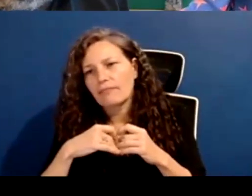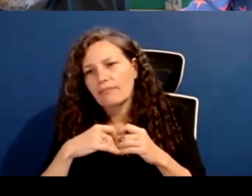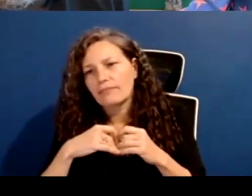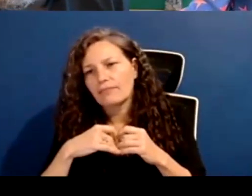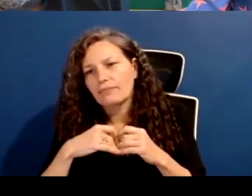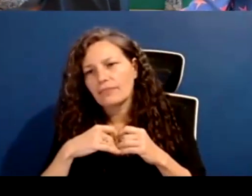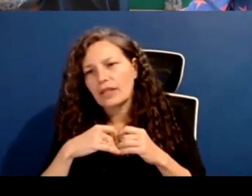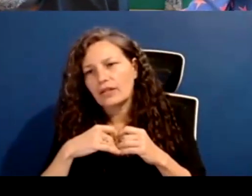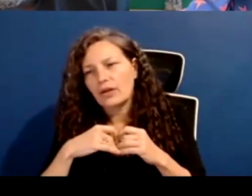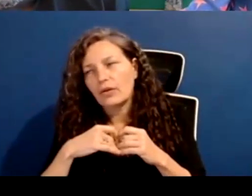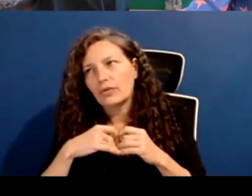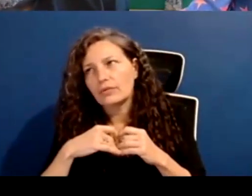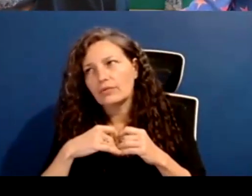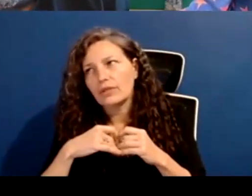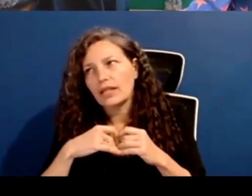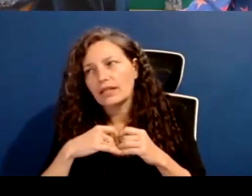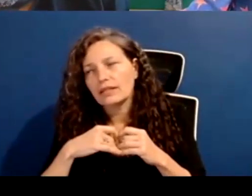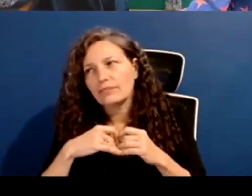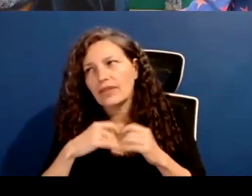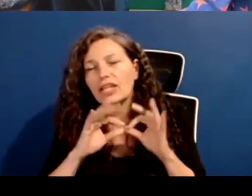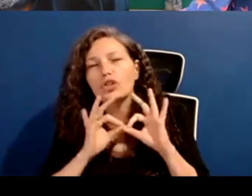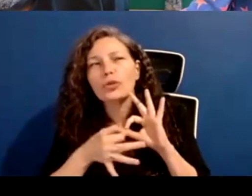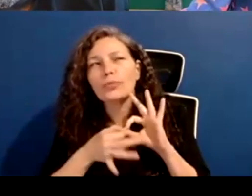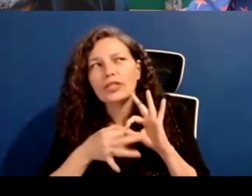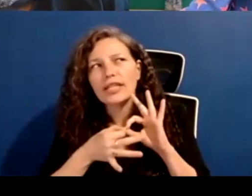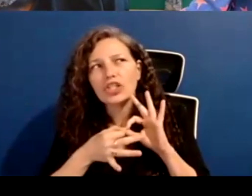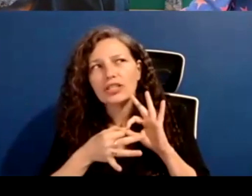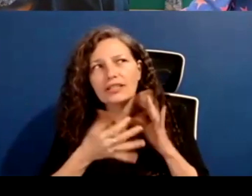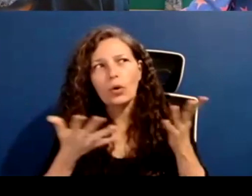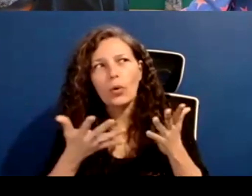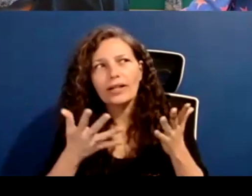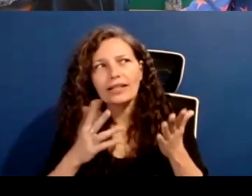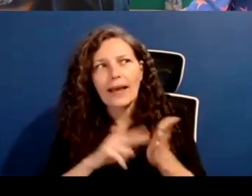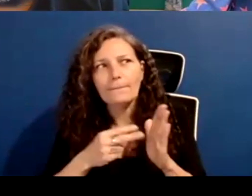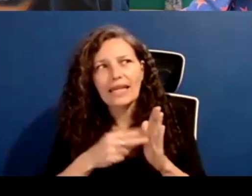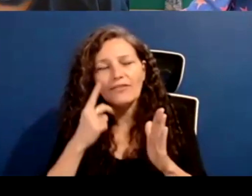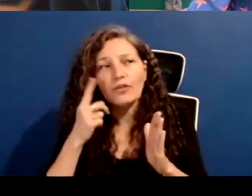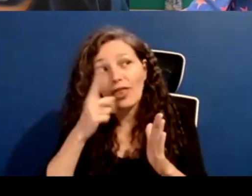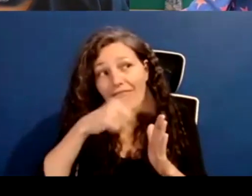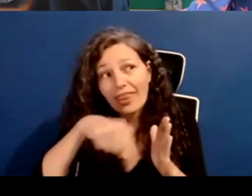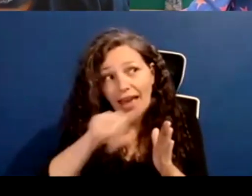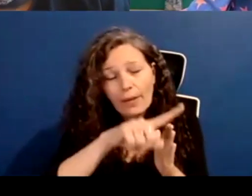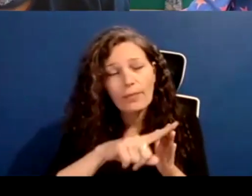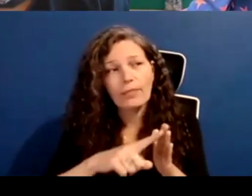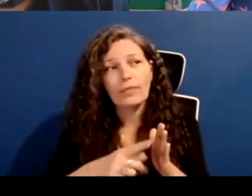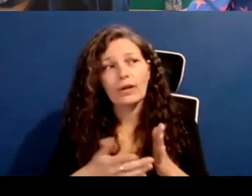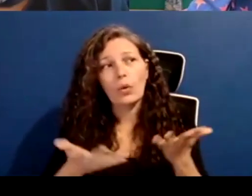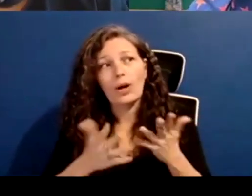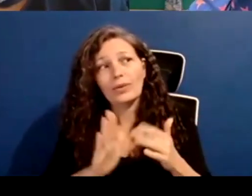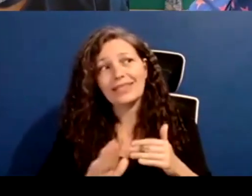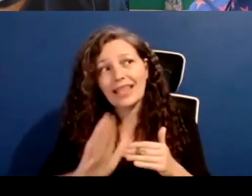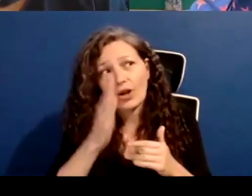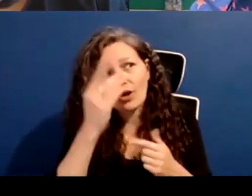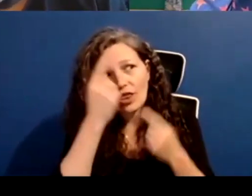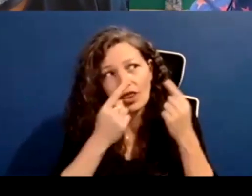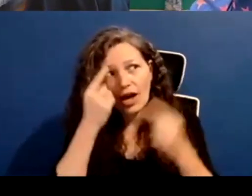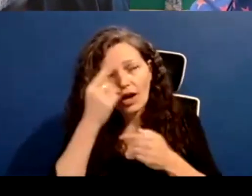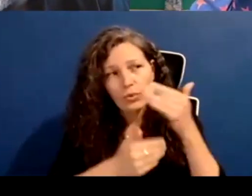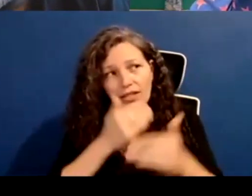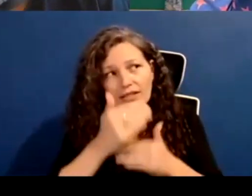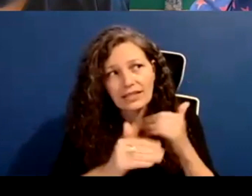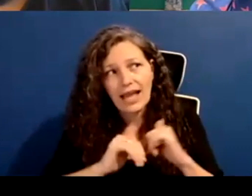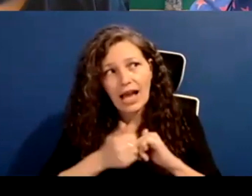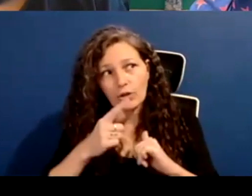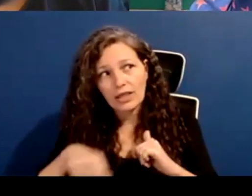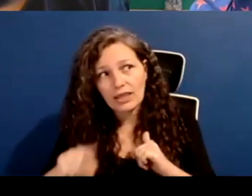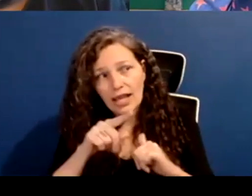things. Like, what did that mean for them? What was the thought process? How do they view persons with disabilities? And you get a glimpse of